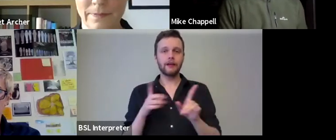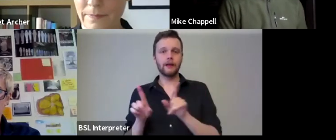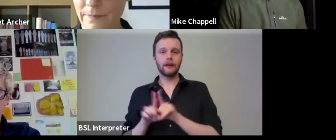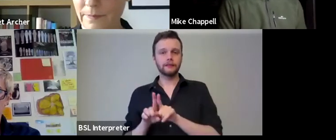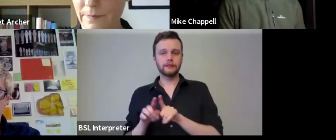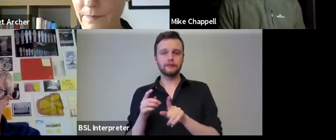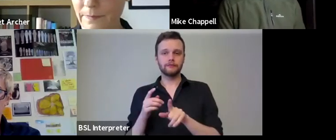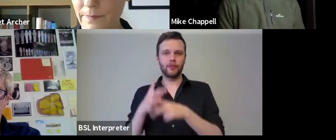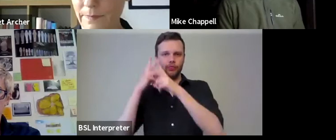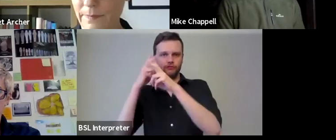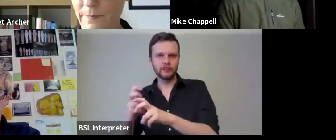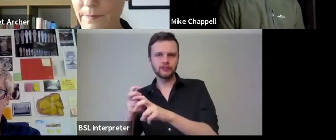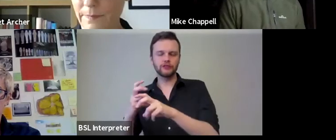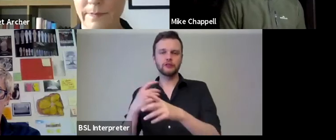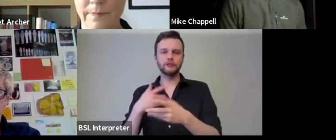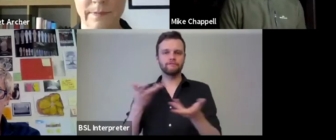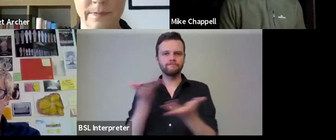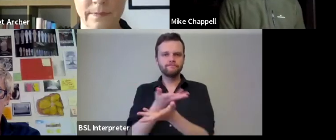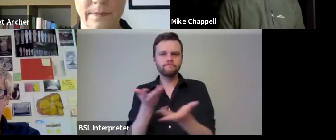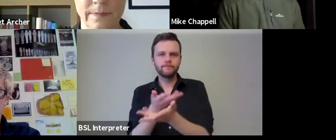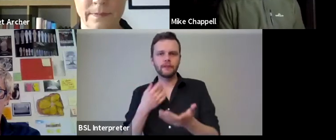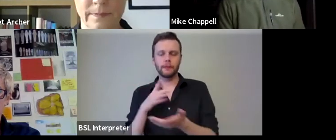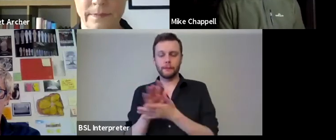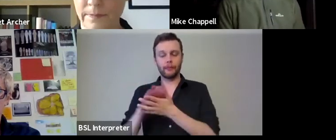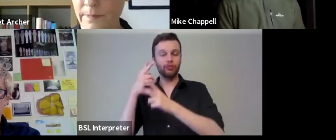and the researcher is the researcher can